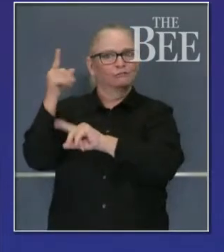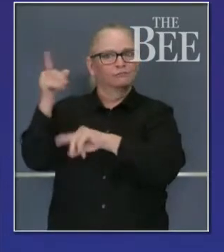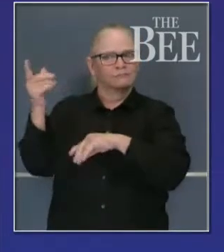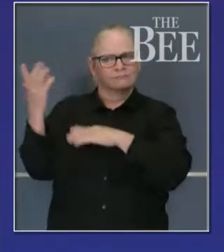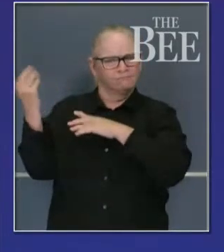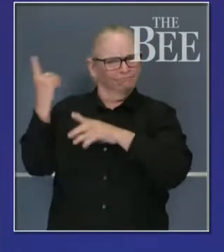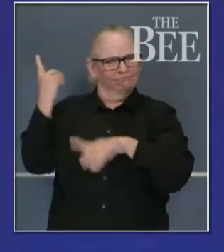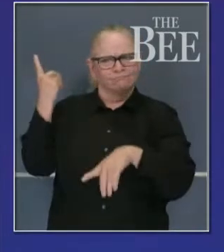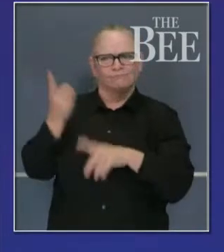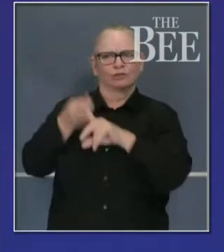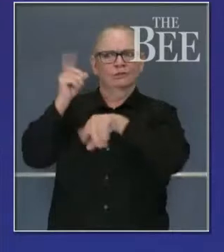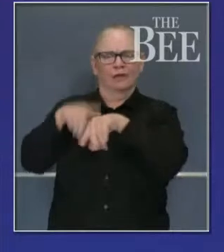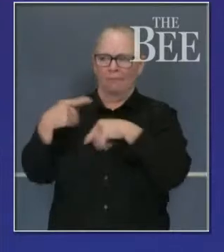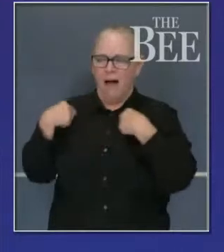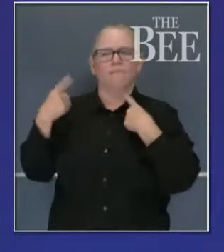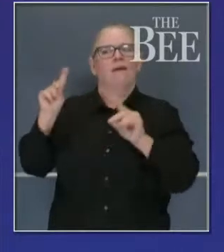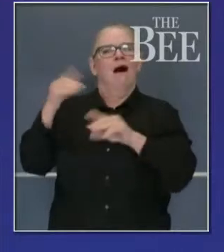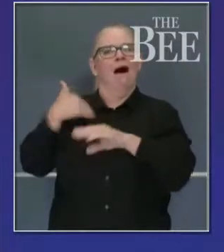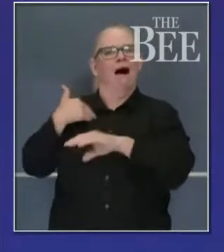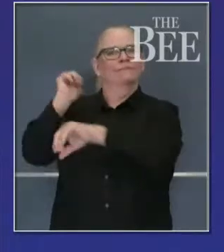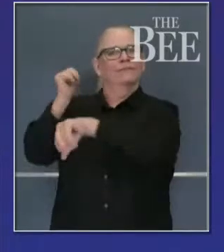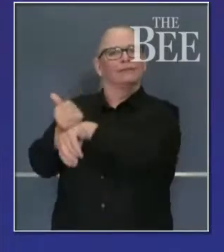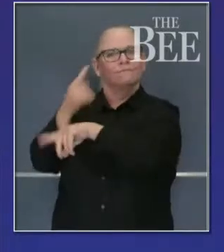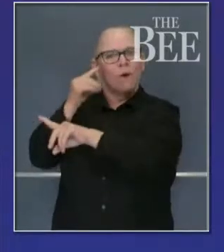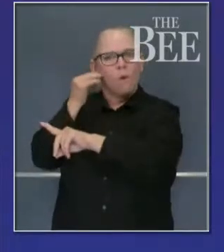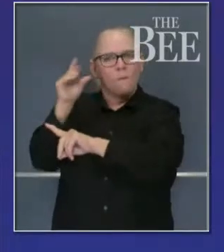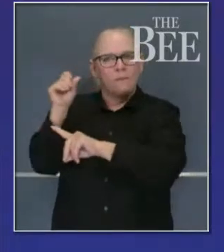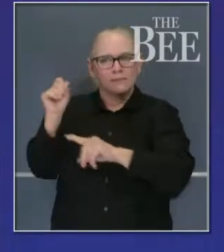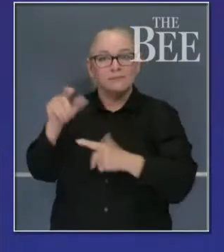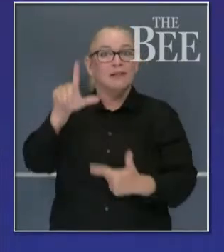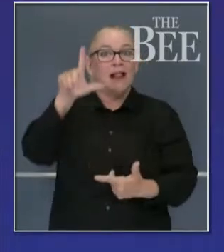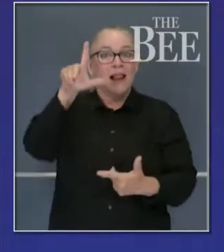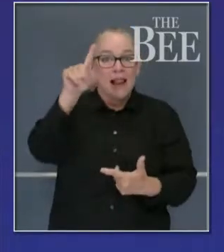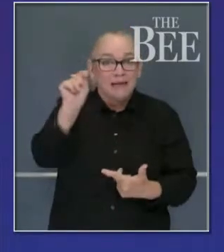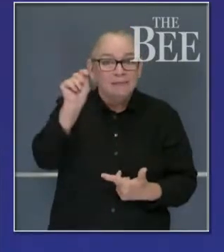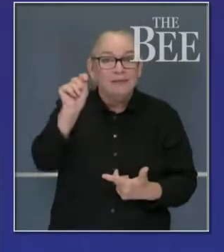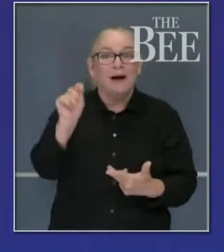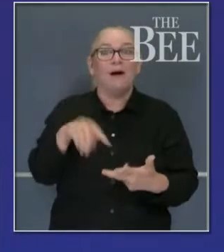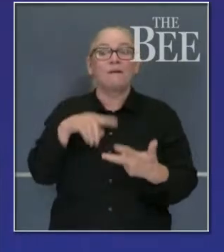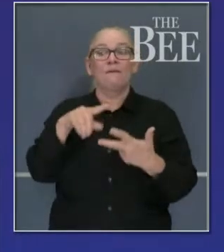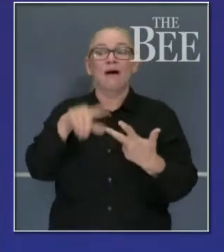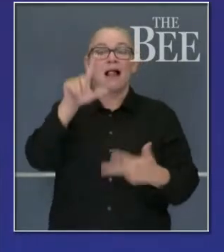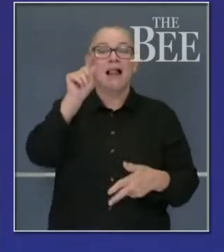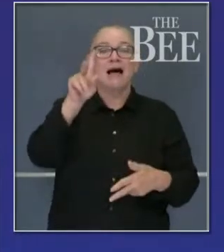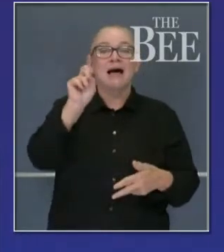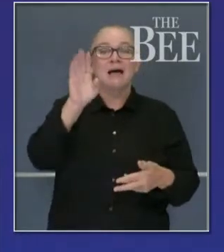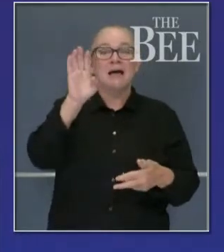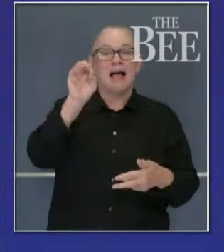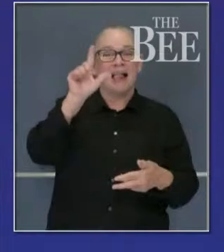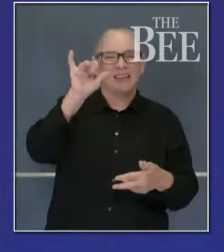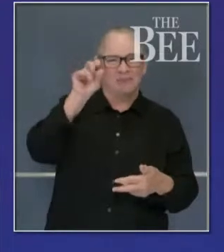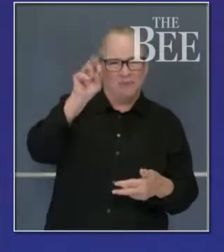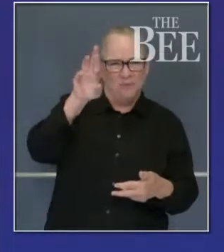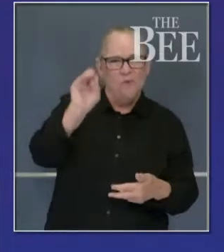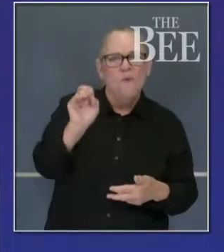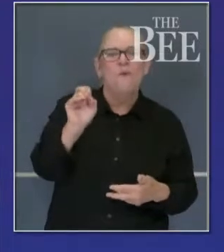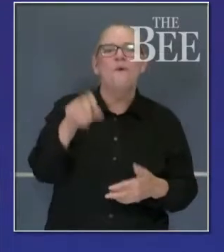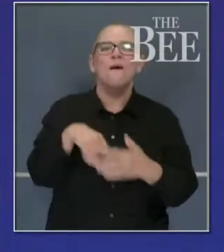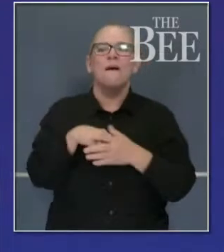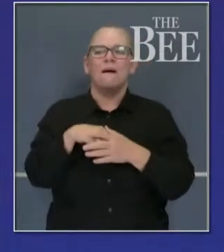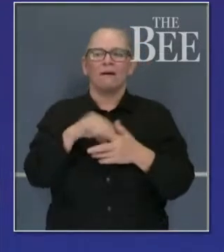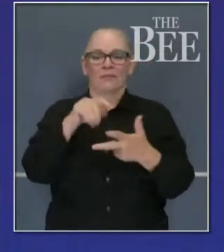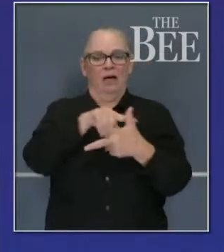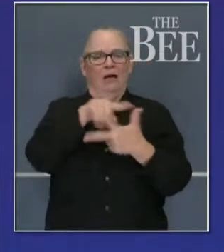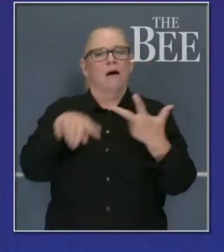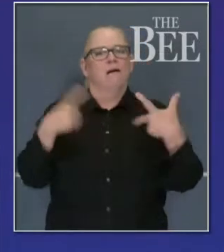that county. Project areas like Tahoe and Lake Elsinore, they have goals with this first